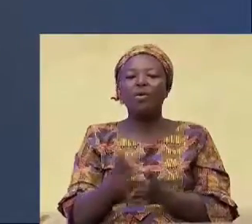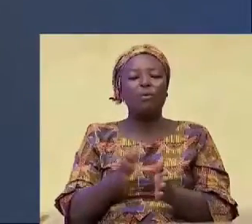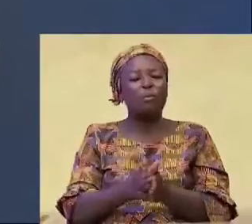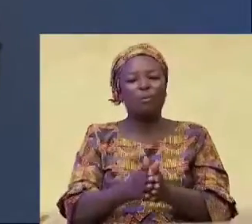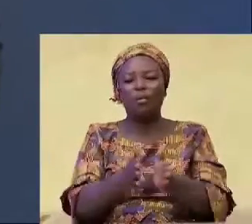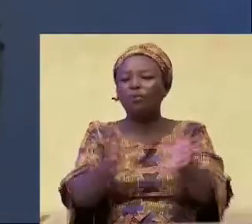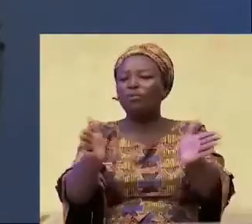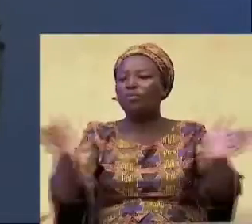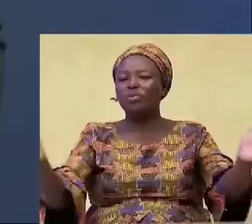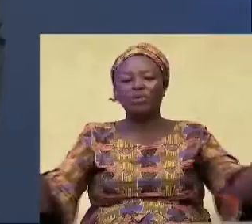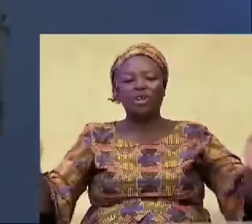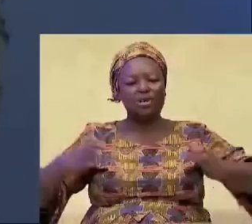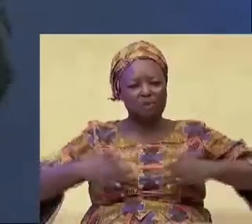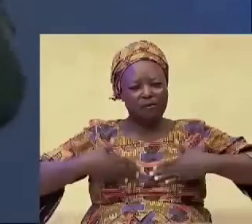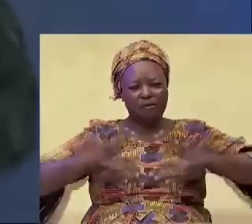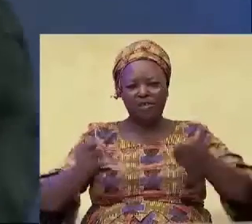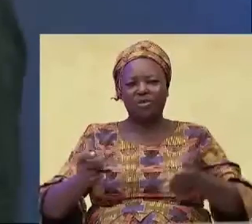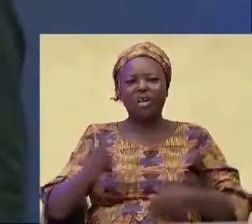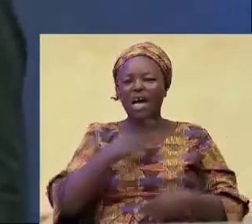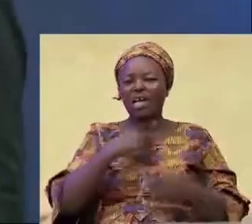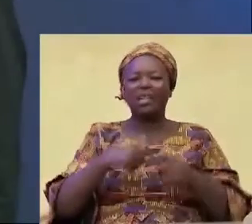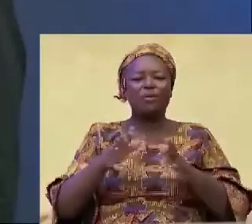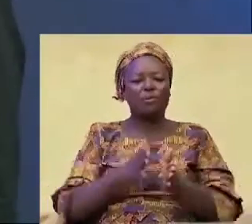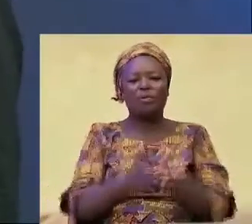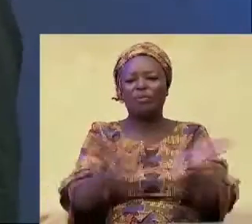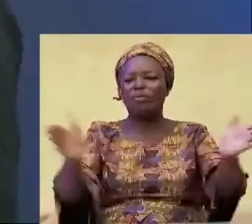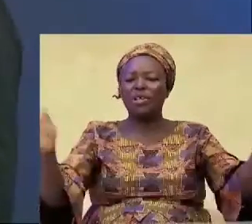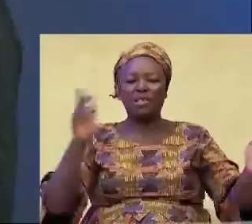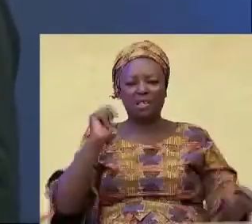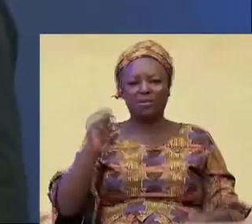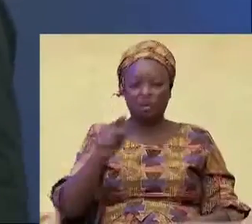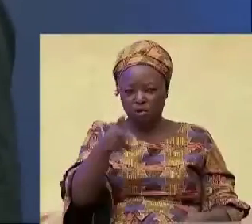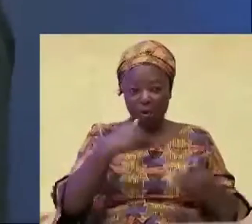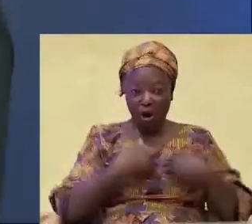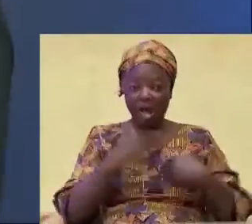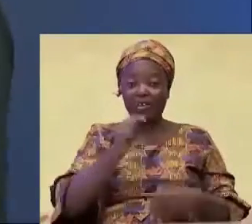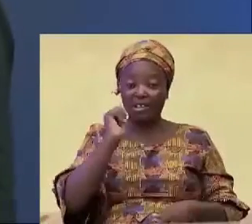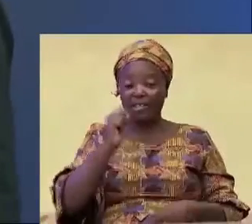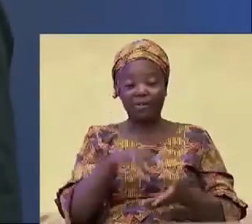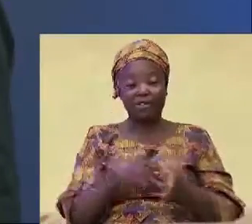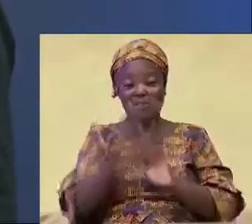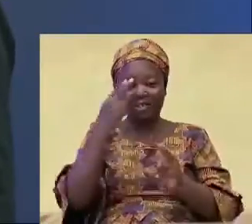Public confession, public testimony. You have a testimony.